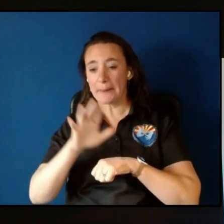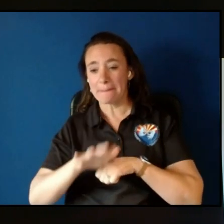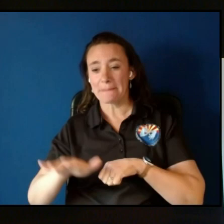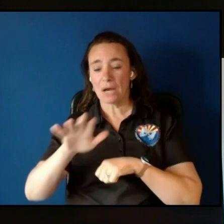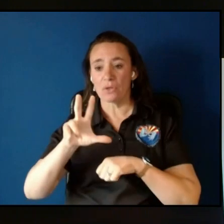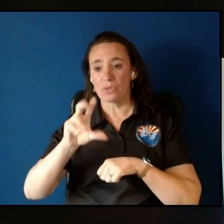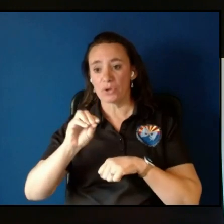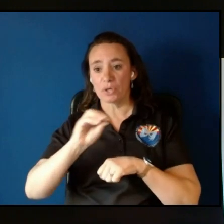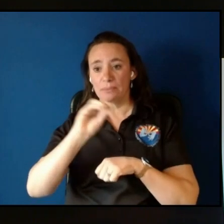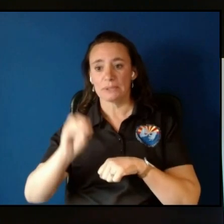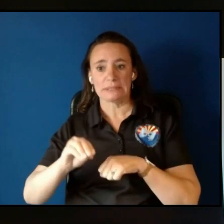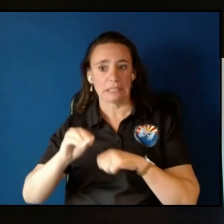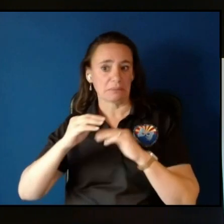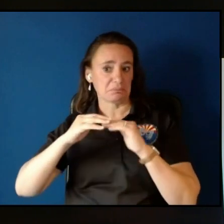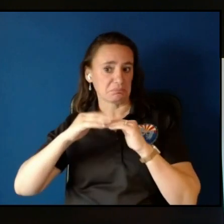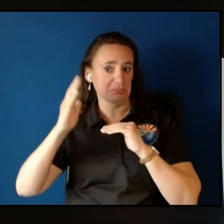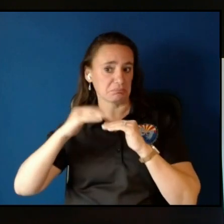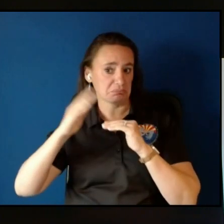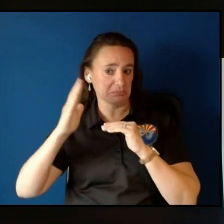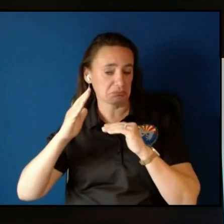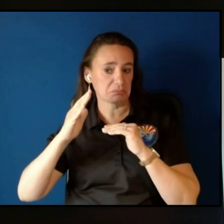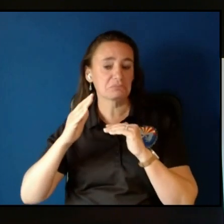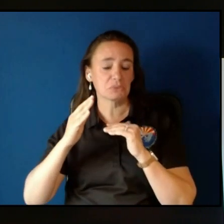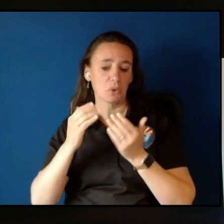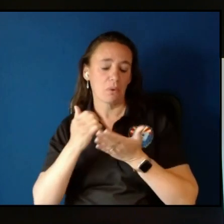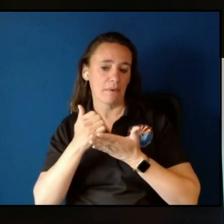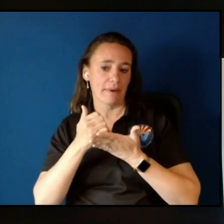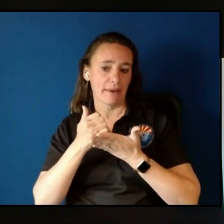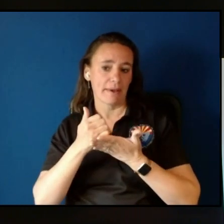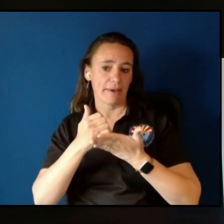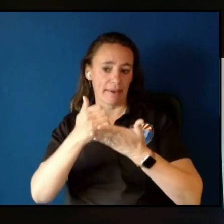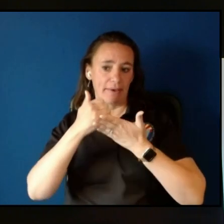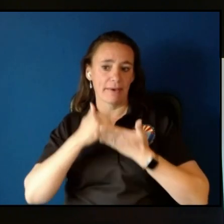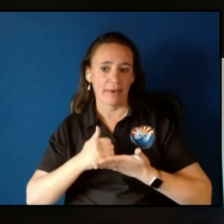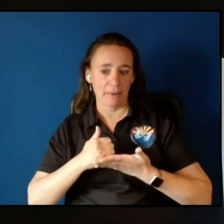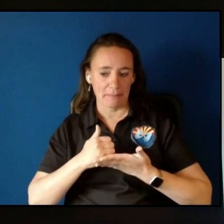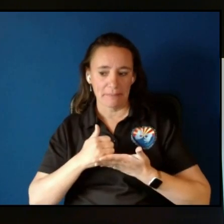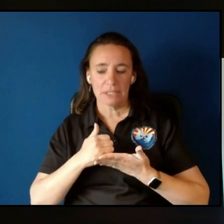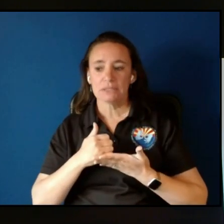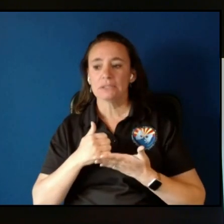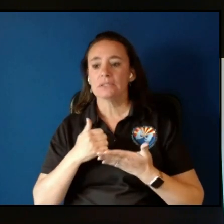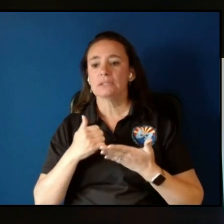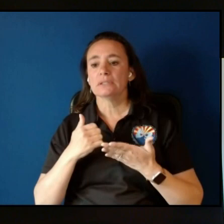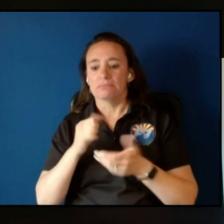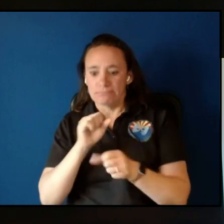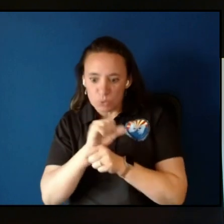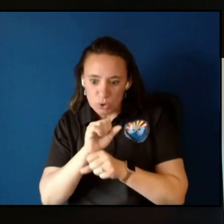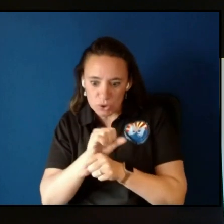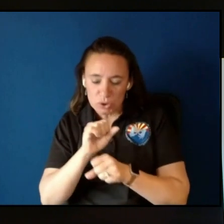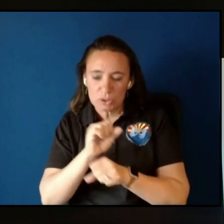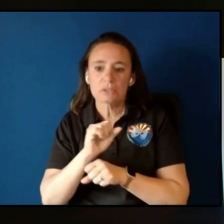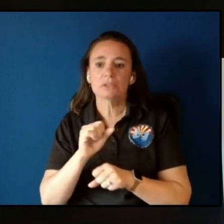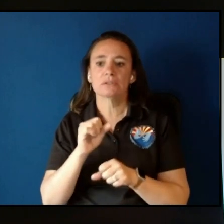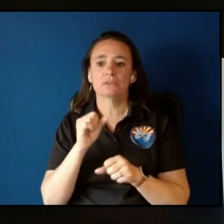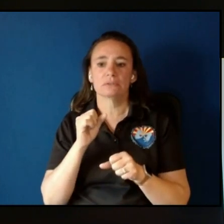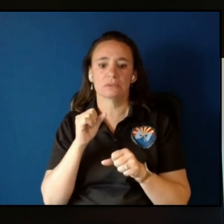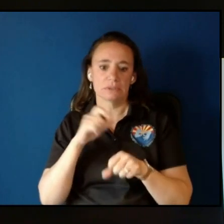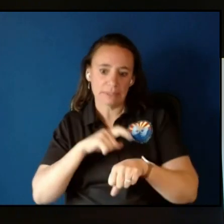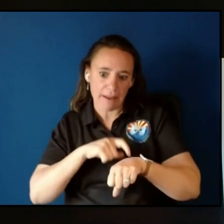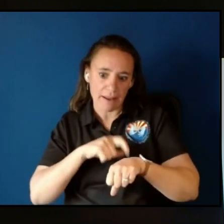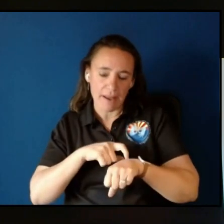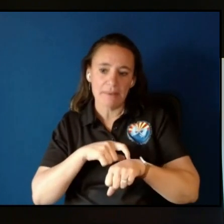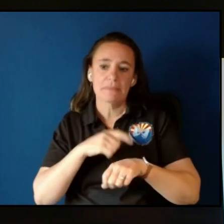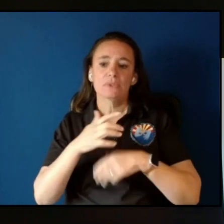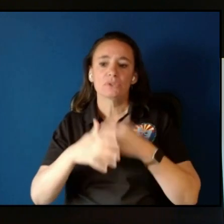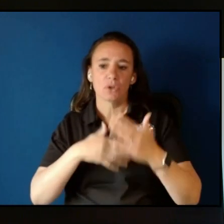just really, really did help us buy some time and get a lot of work in there so that we were able to deal with what we got